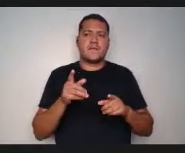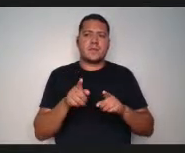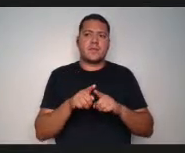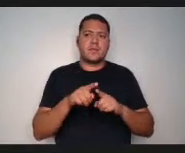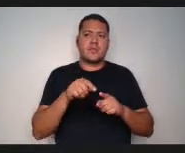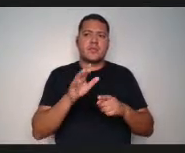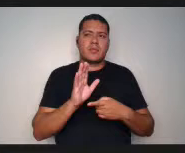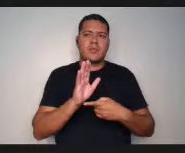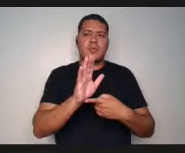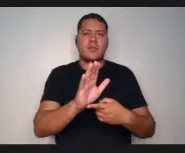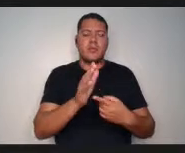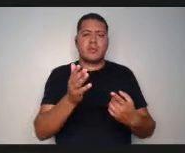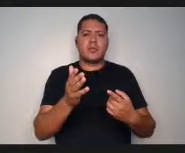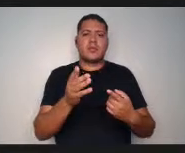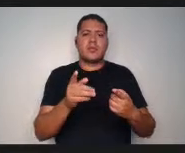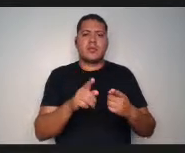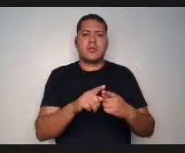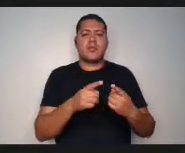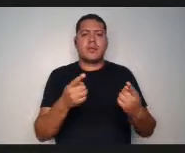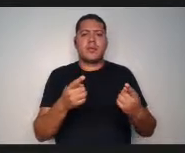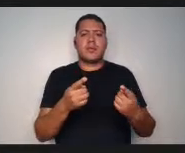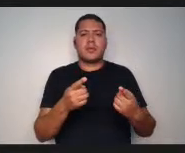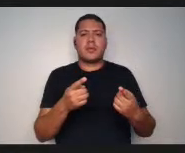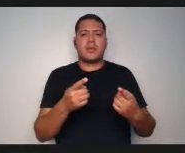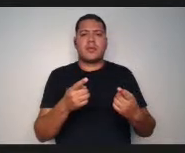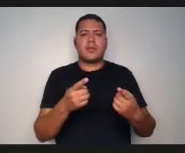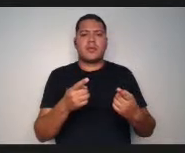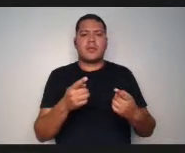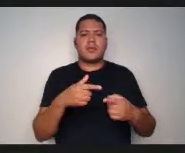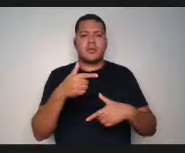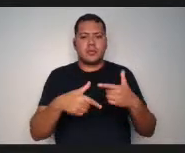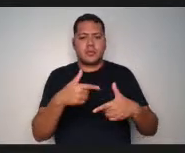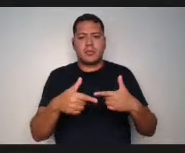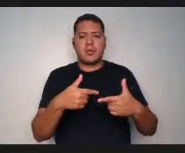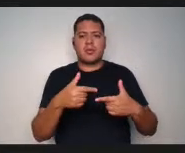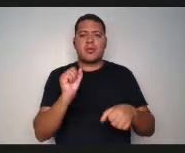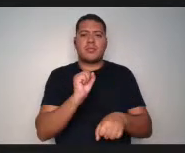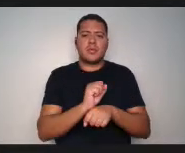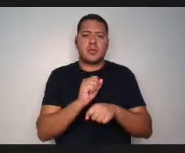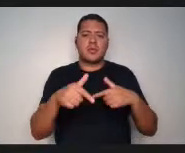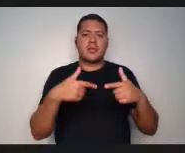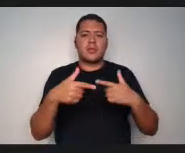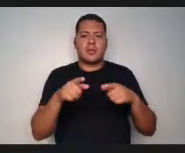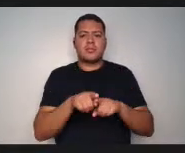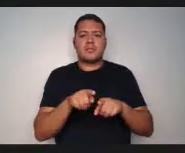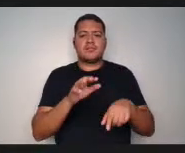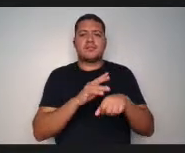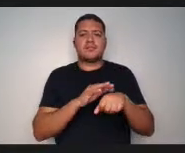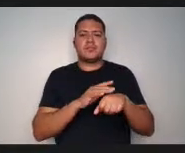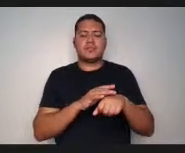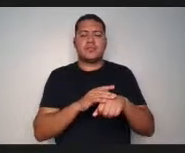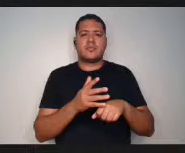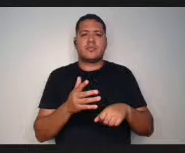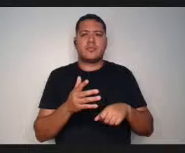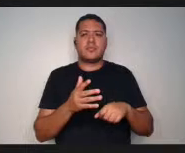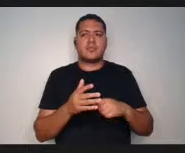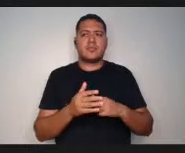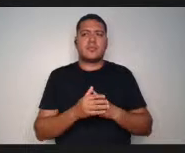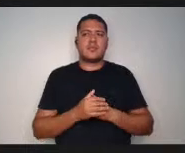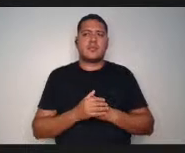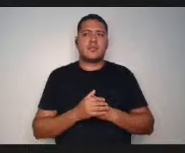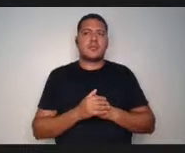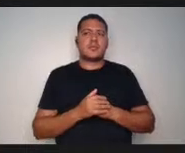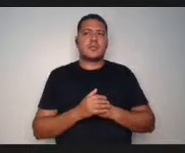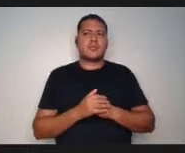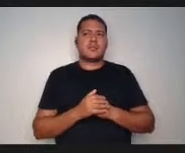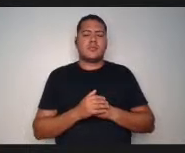was a major concern for workers who didn't have sick pay in the United States especially, and